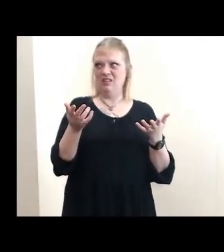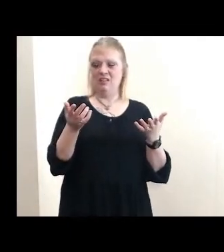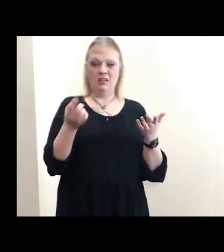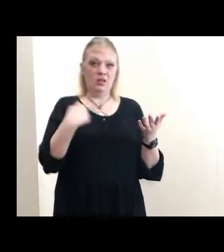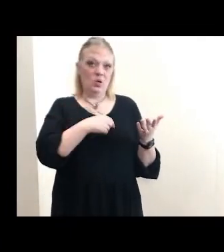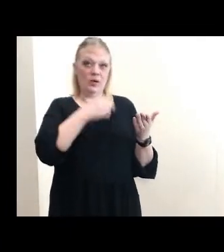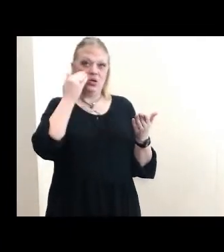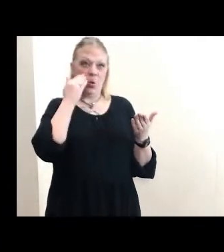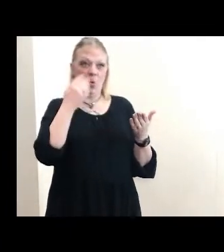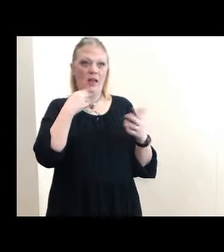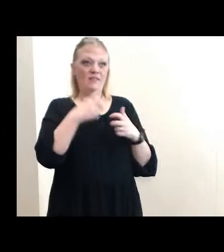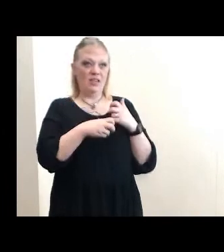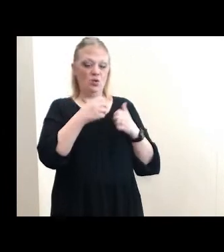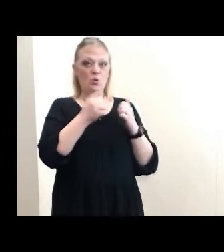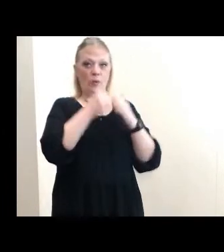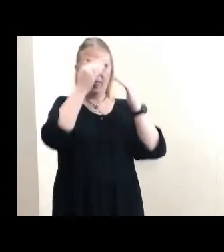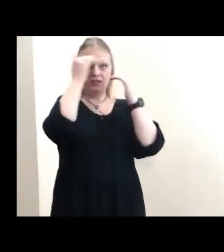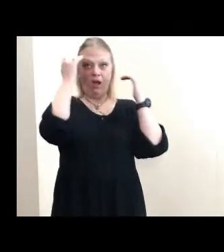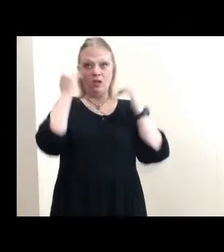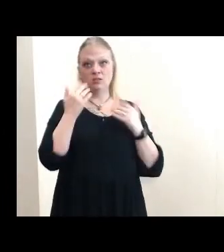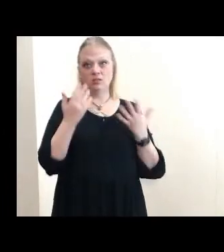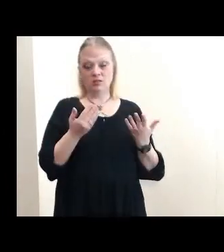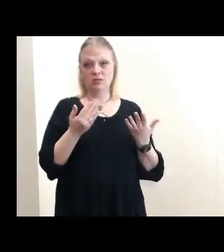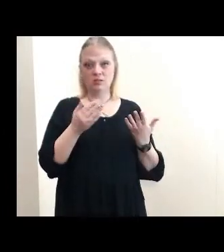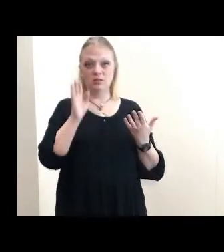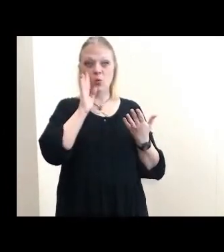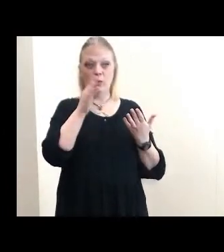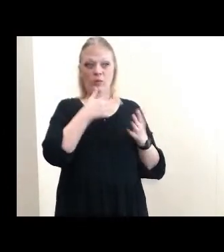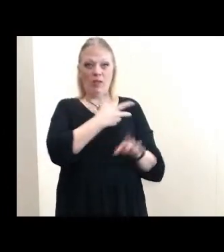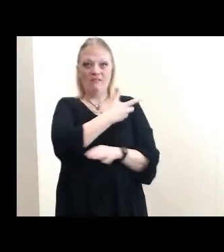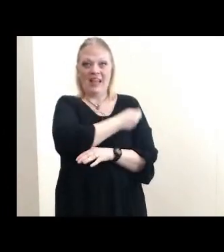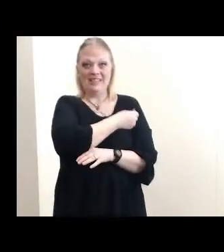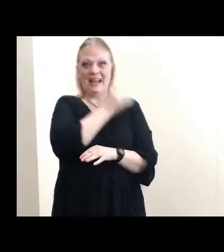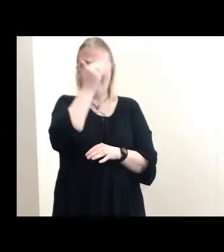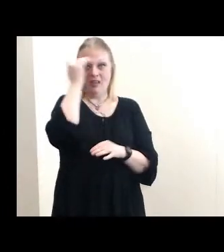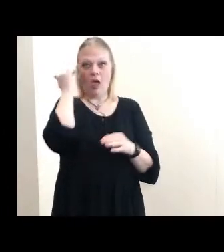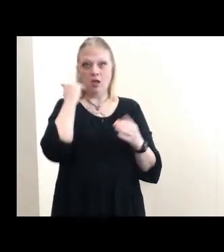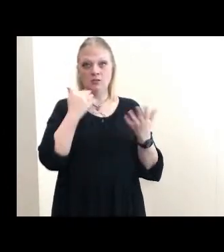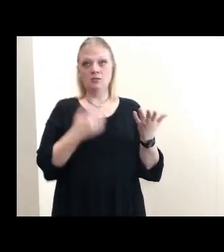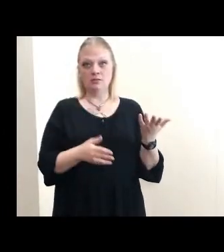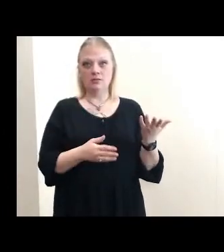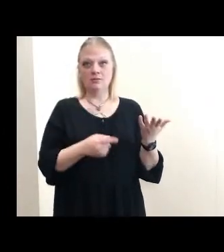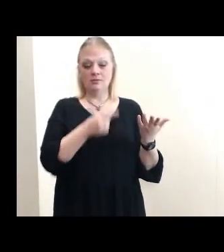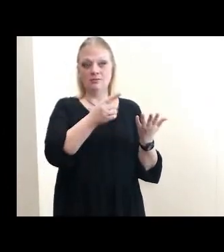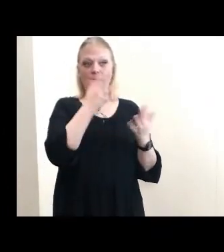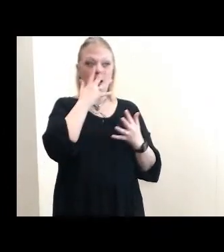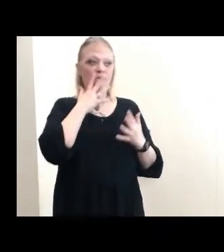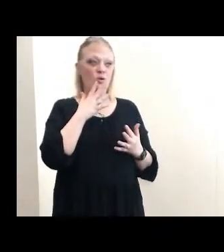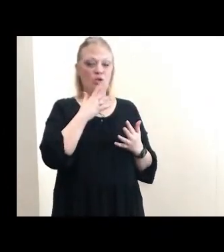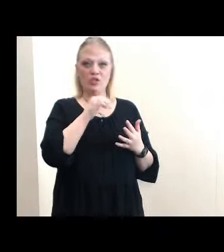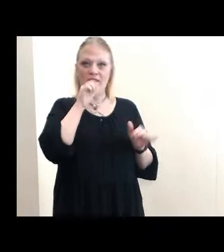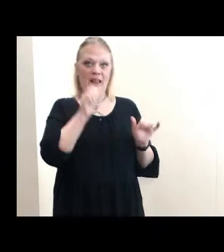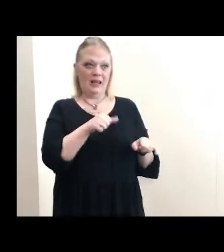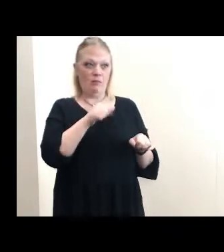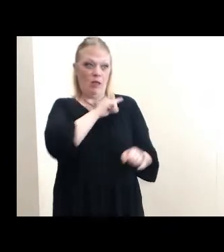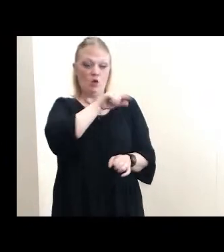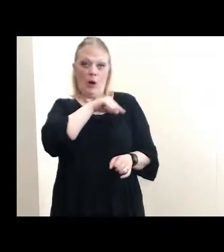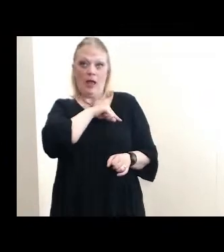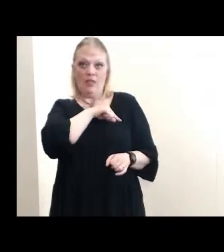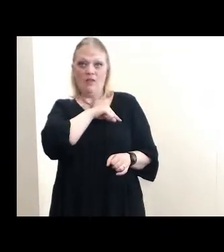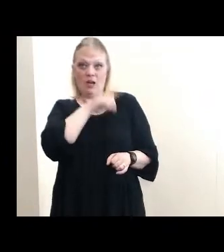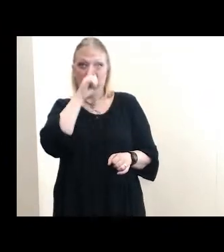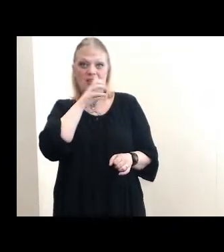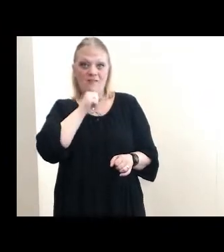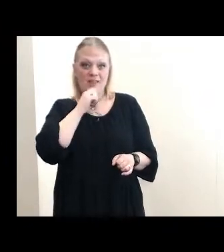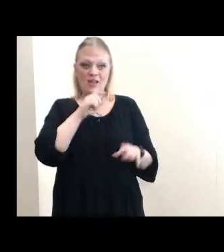know that there's the issue with the nuns. We will be vaccinating the nuns that have been unfortunately unable to get it. They qualify based on age